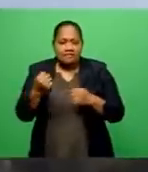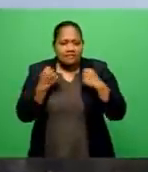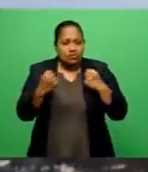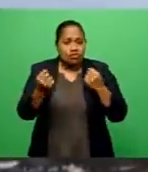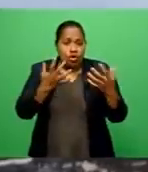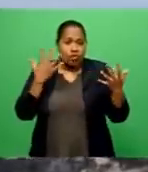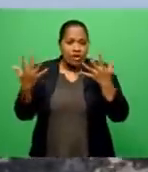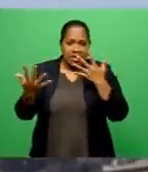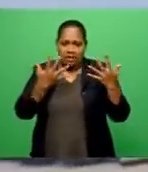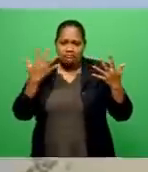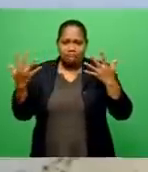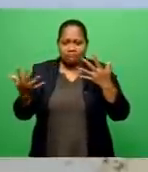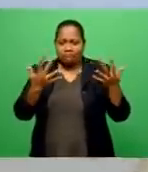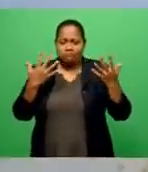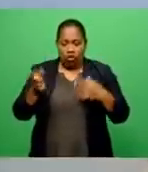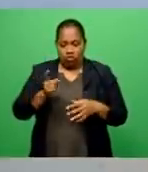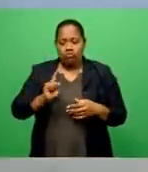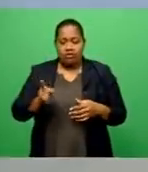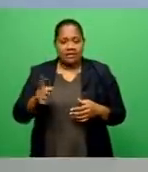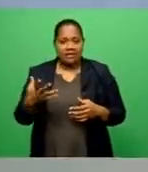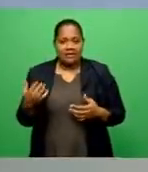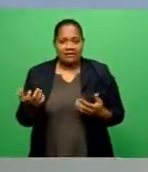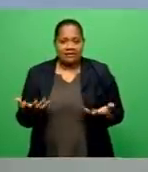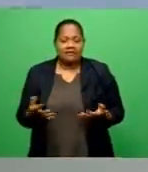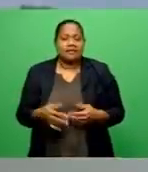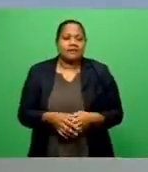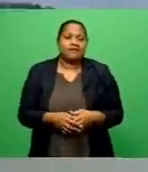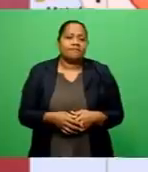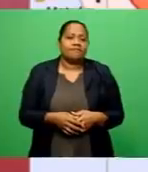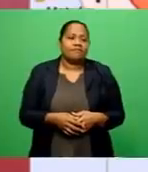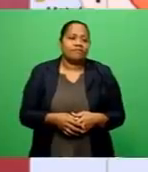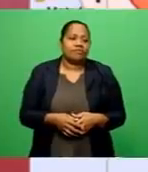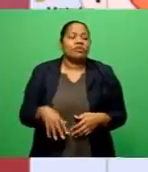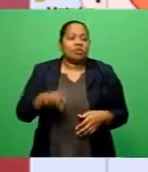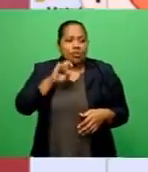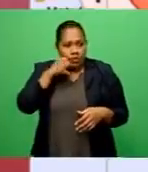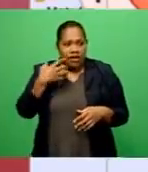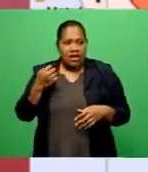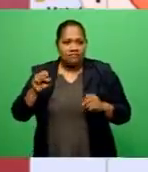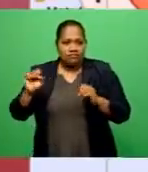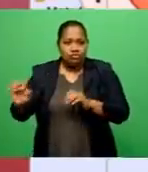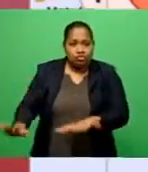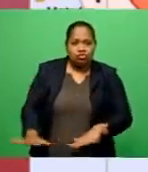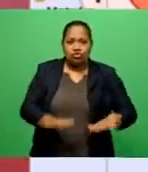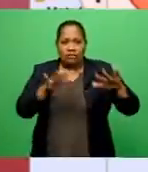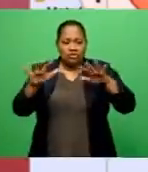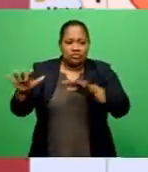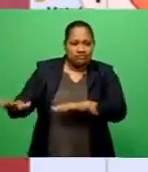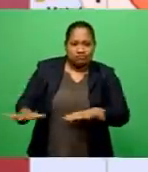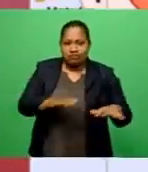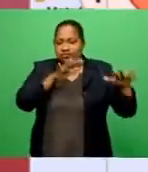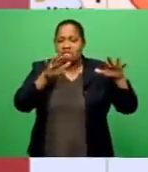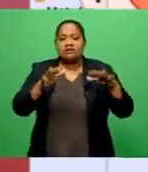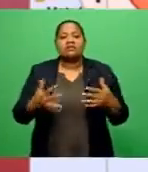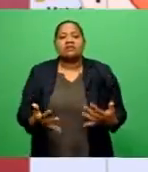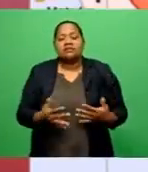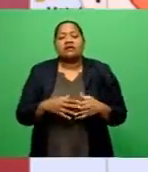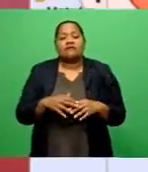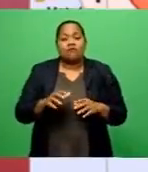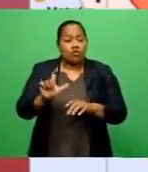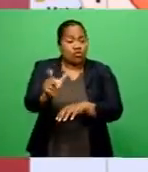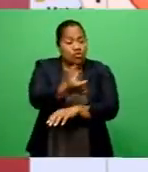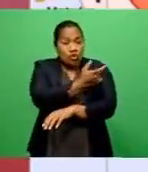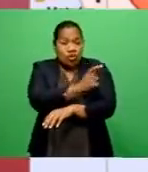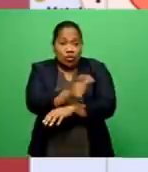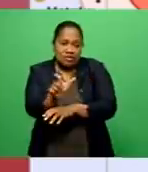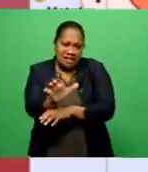force. There's also a storm surge and damaging heavy swell warning still for the coastal areas